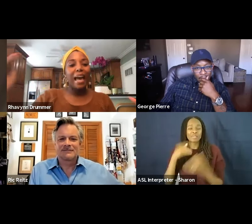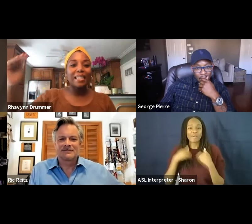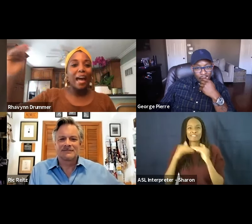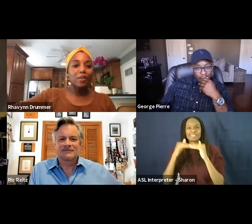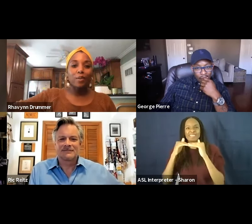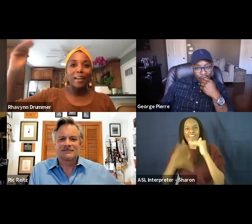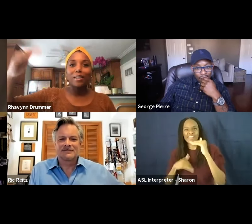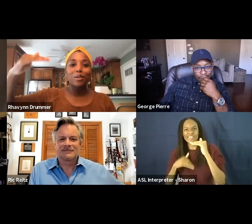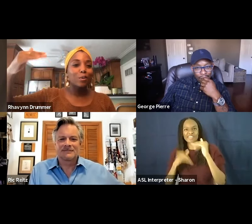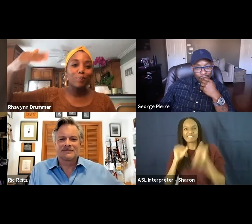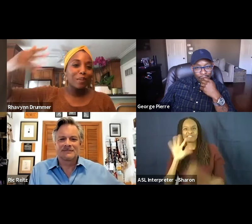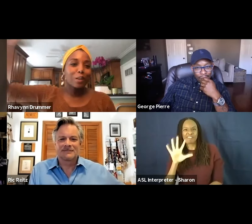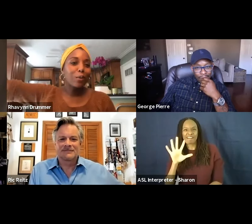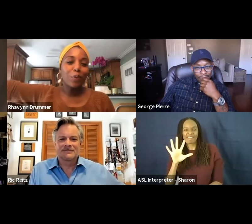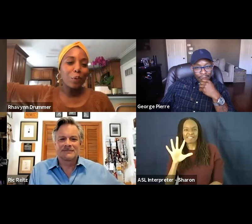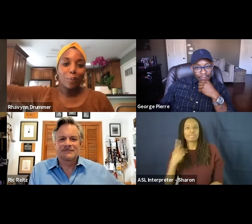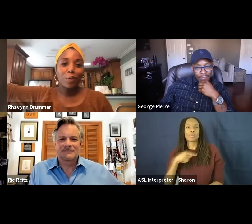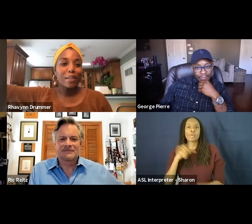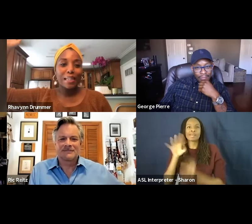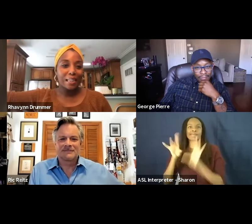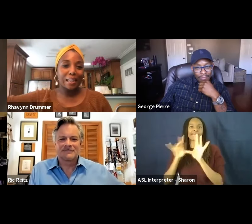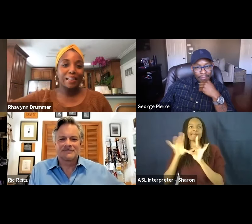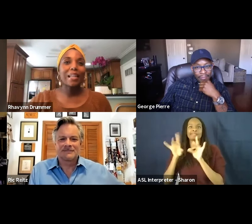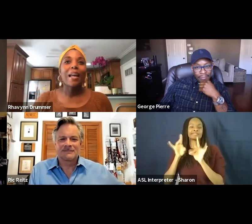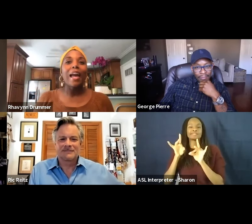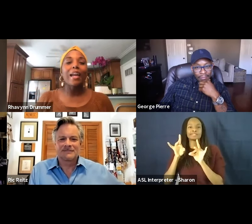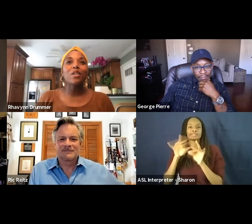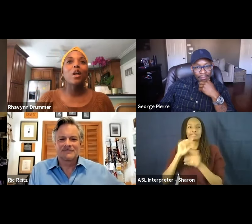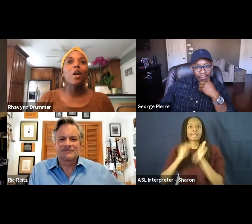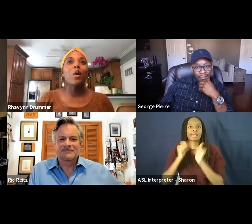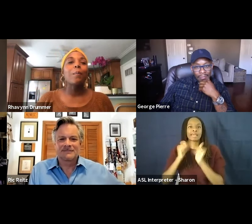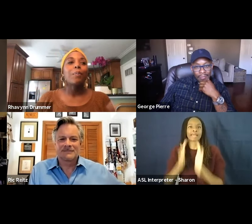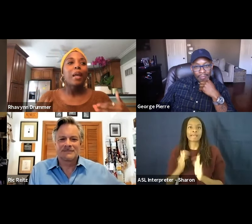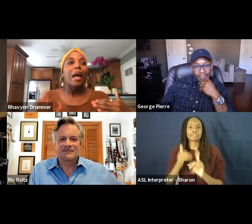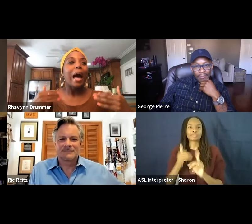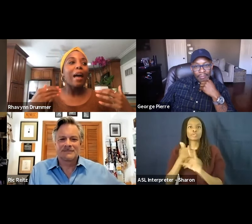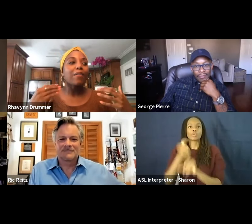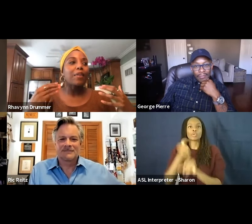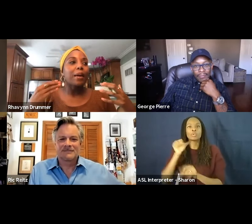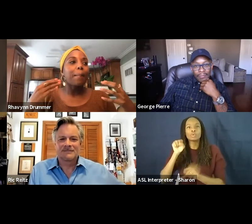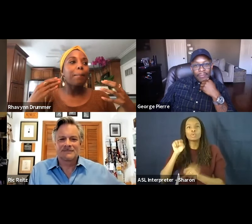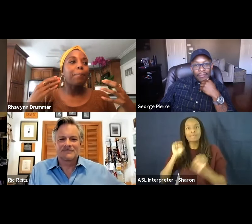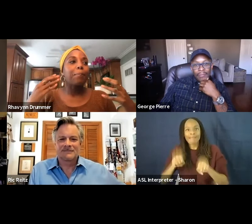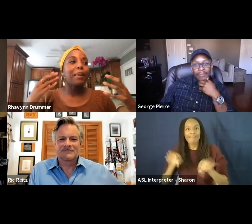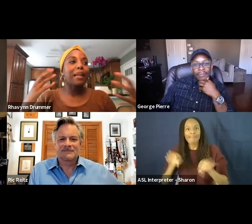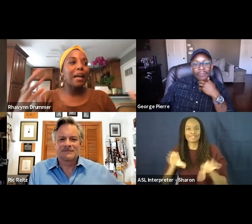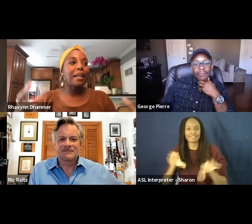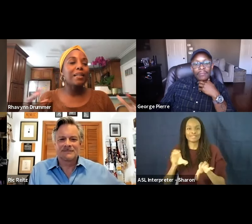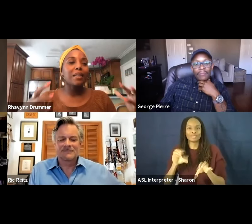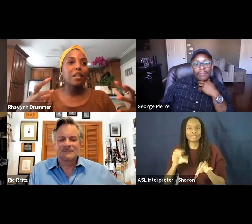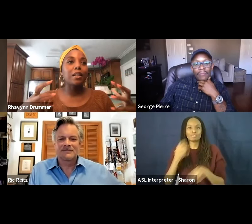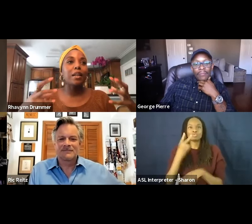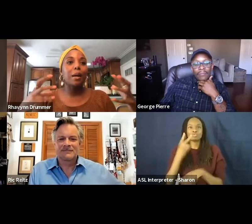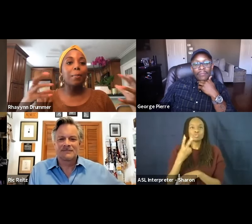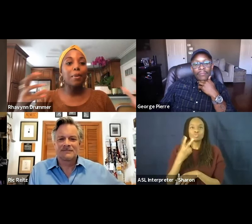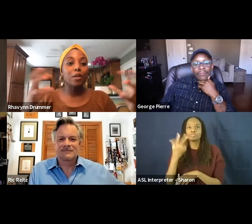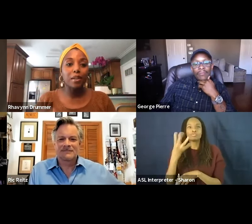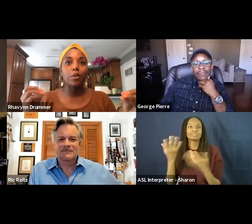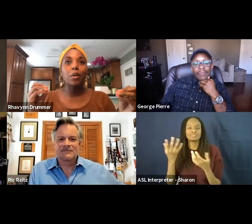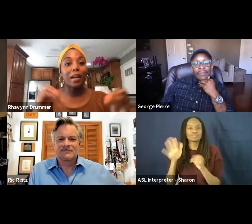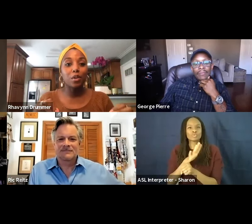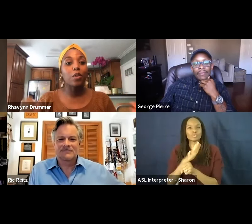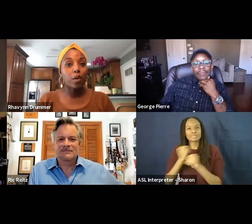really casting the actor that can do 2 full 3 scenes. And so I've begun to